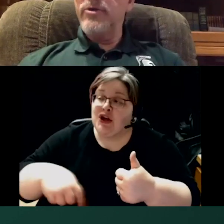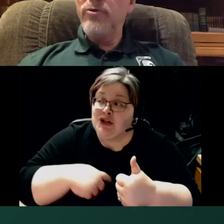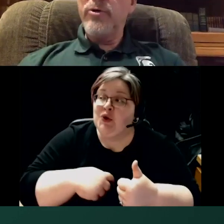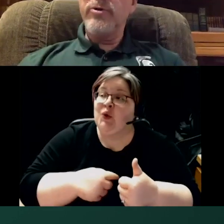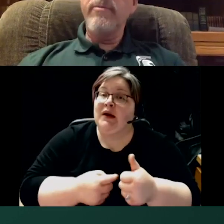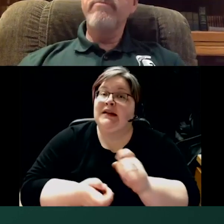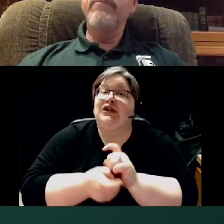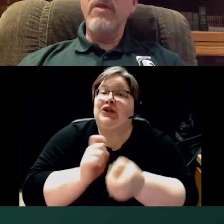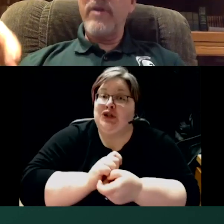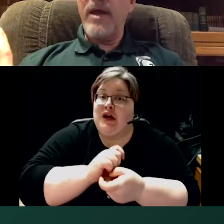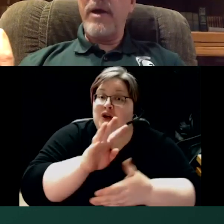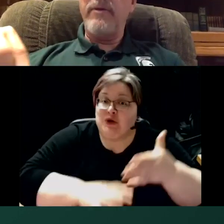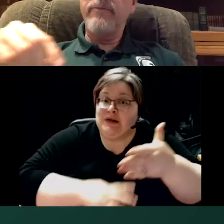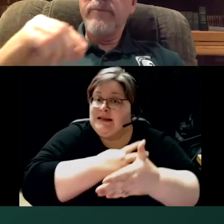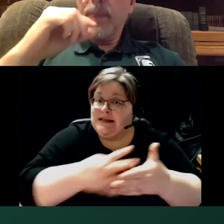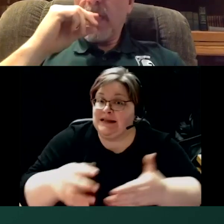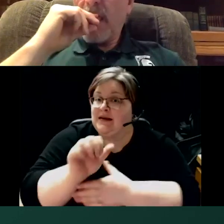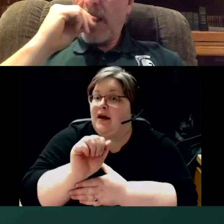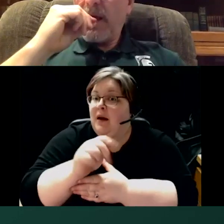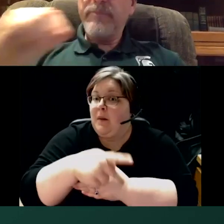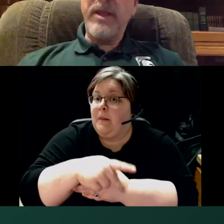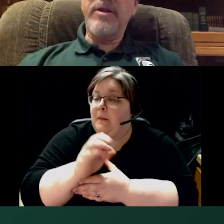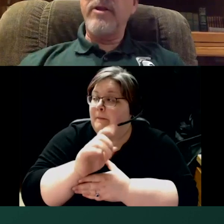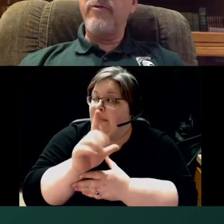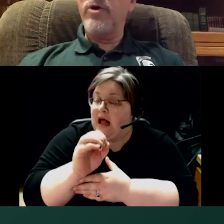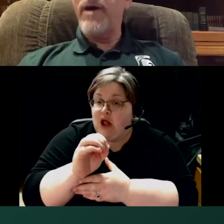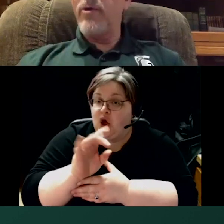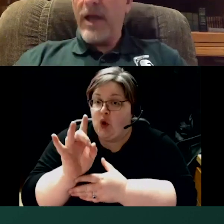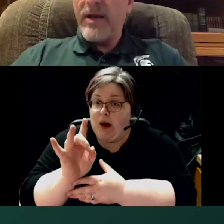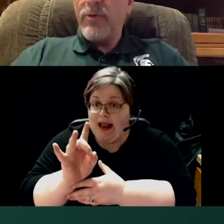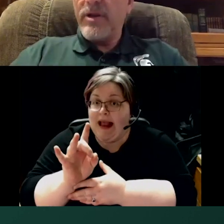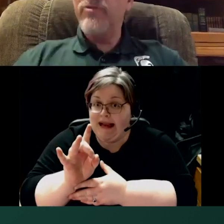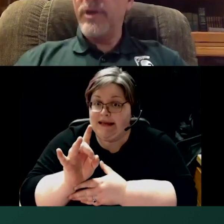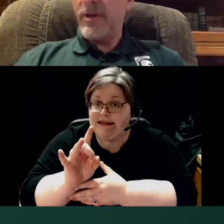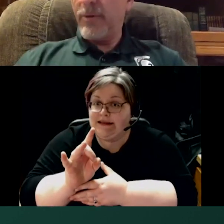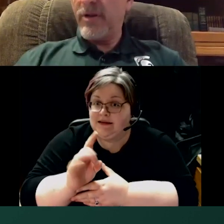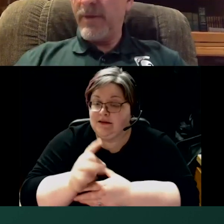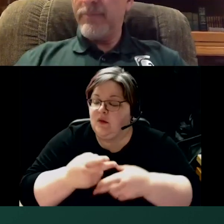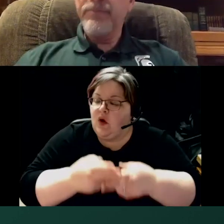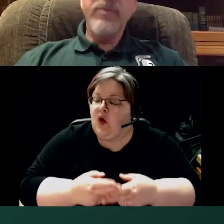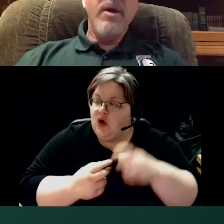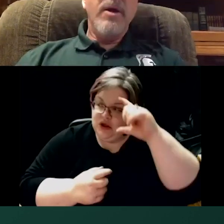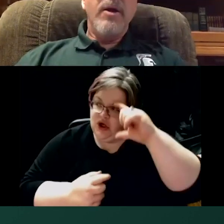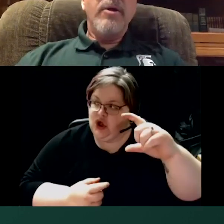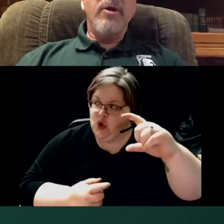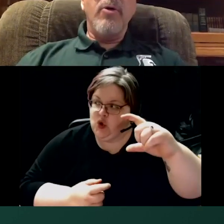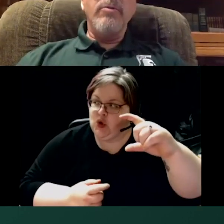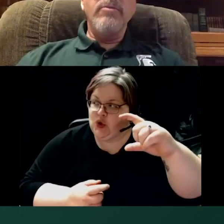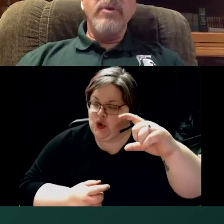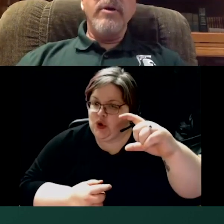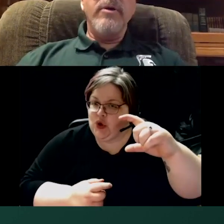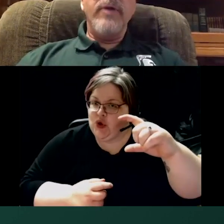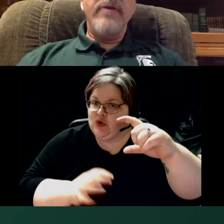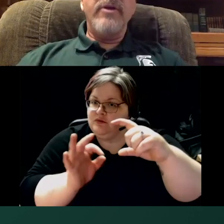a lunar flyby instead of what Apollo 9 was initially supposed to be.